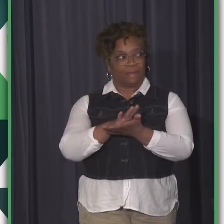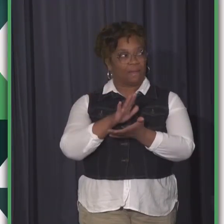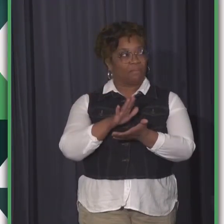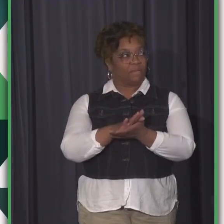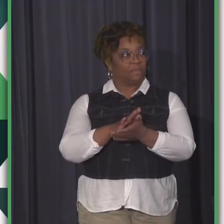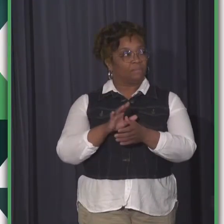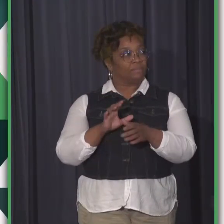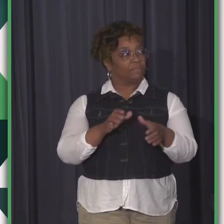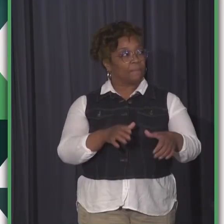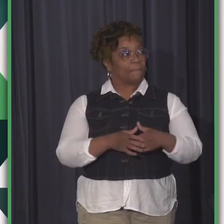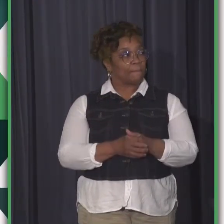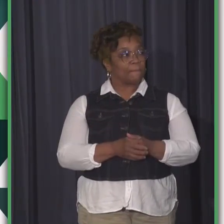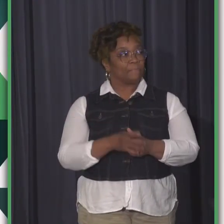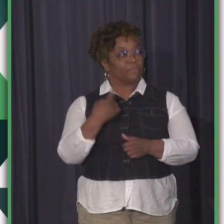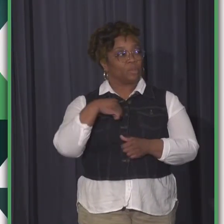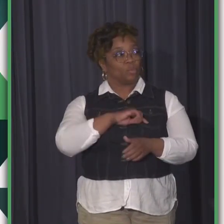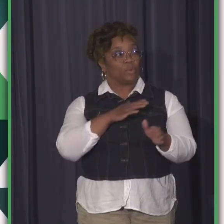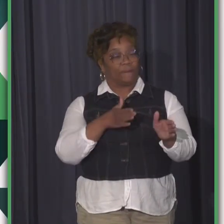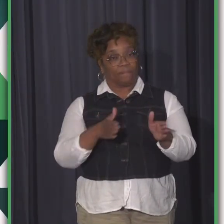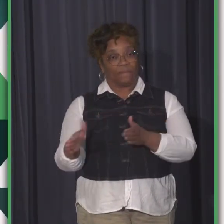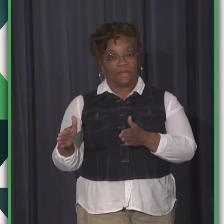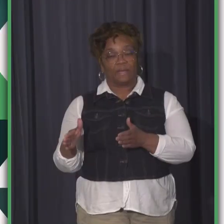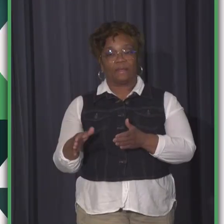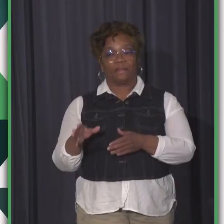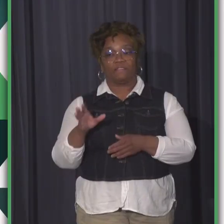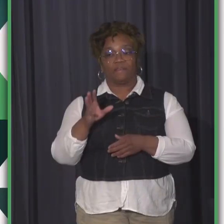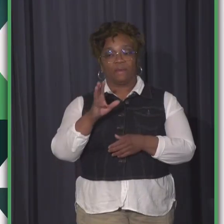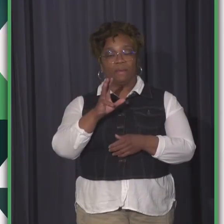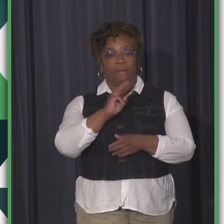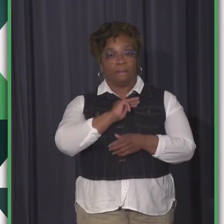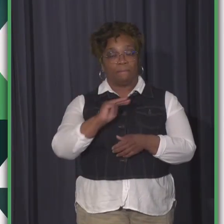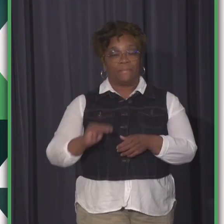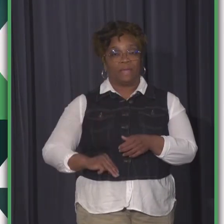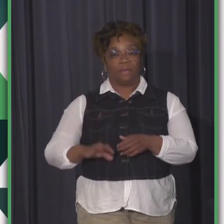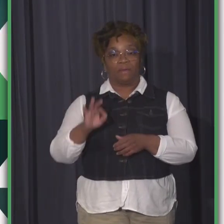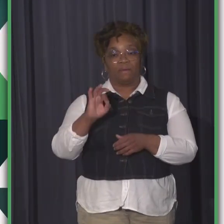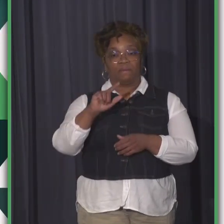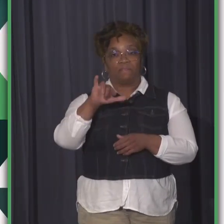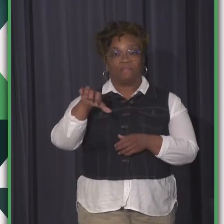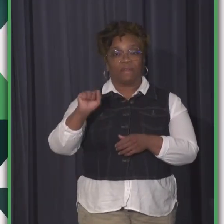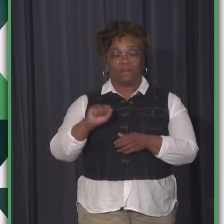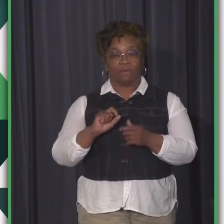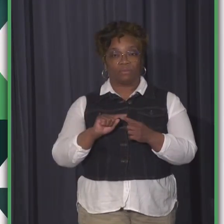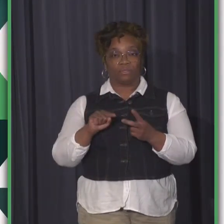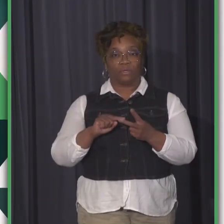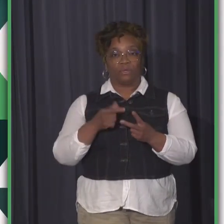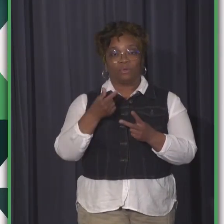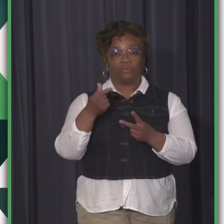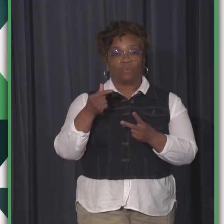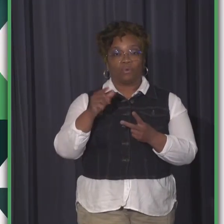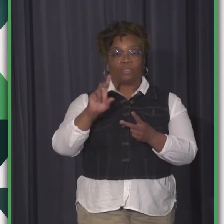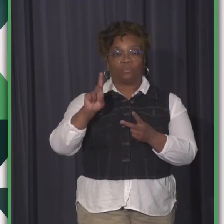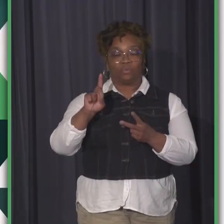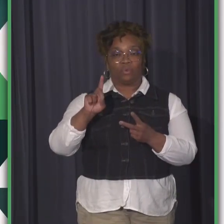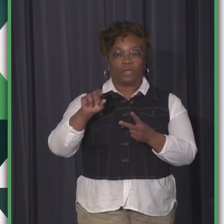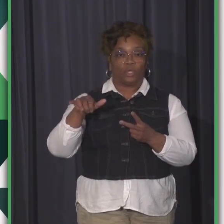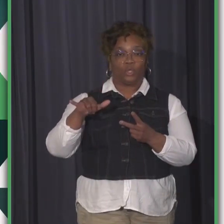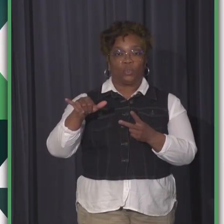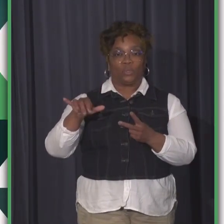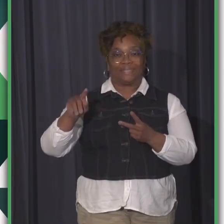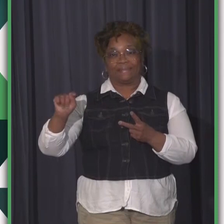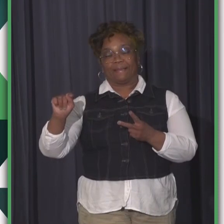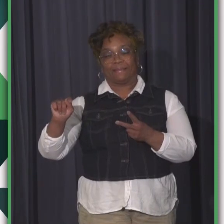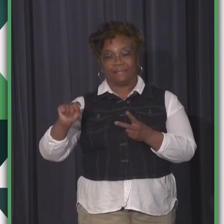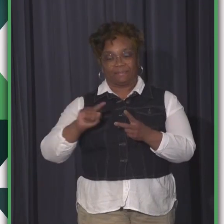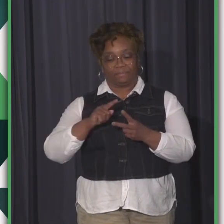We are planning to have Mayor Fellows and Grow Detroit Youth Talent. They will start June